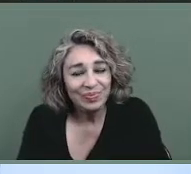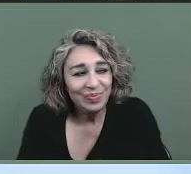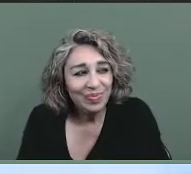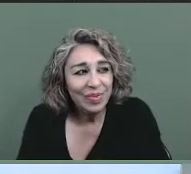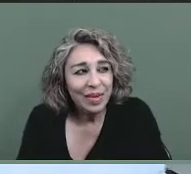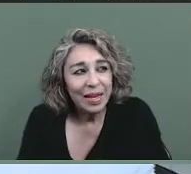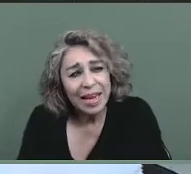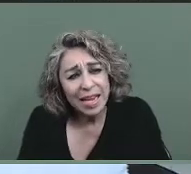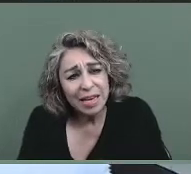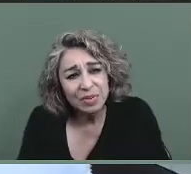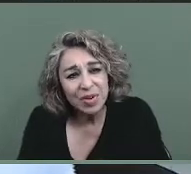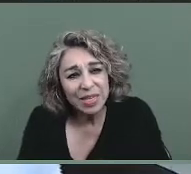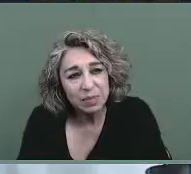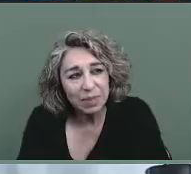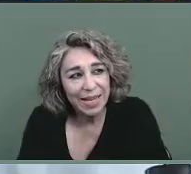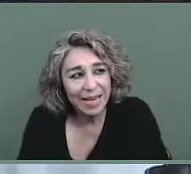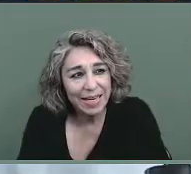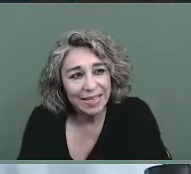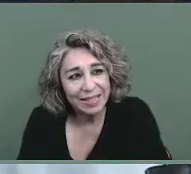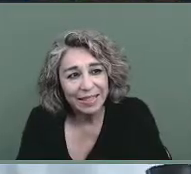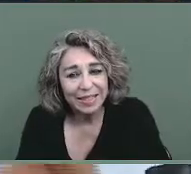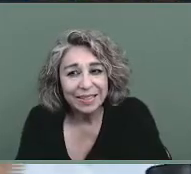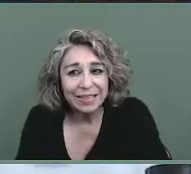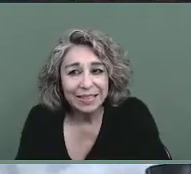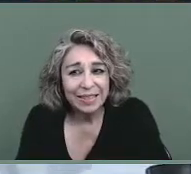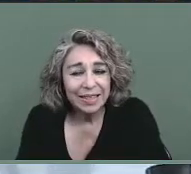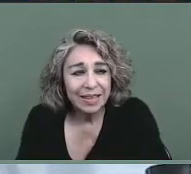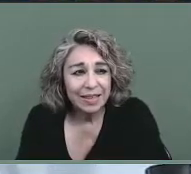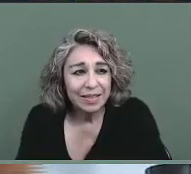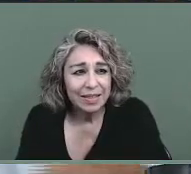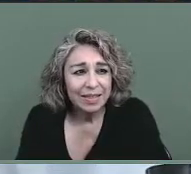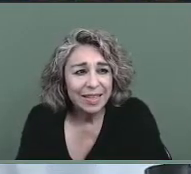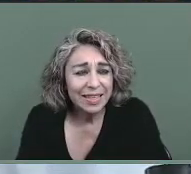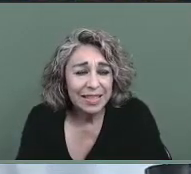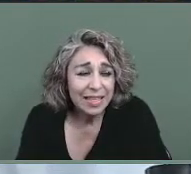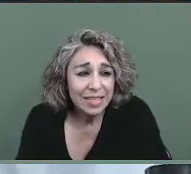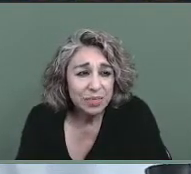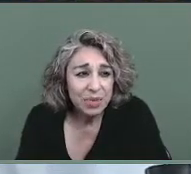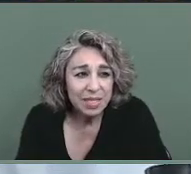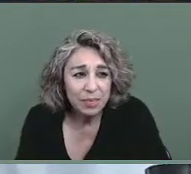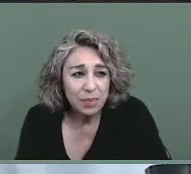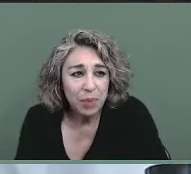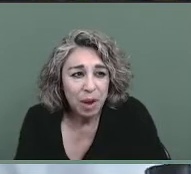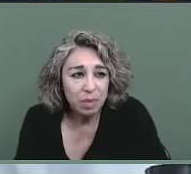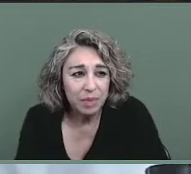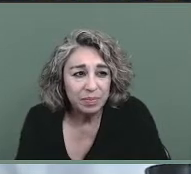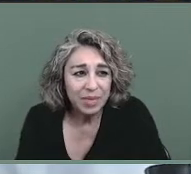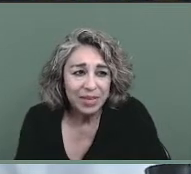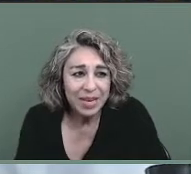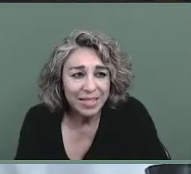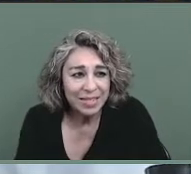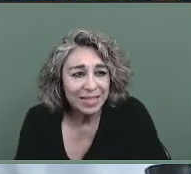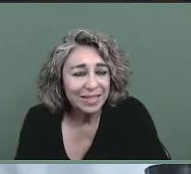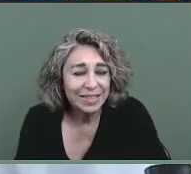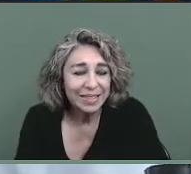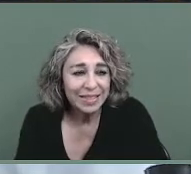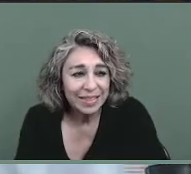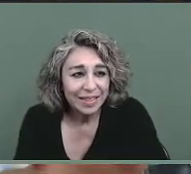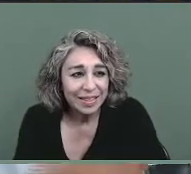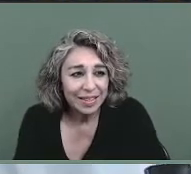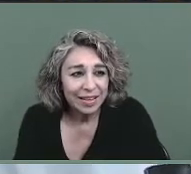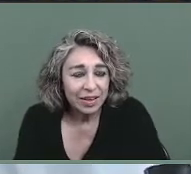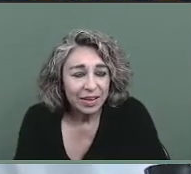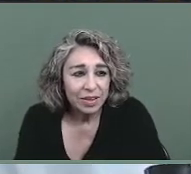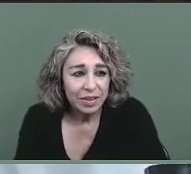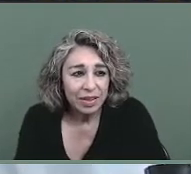and I come to explain that that's the principle problem that there is